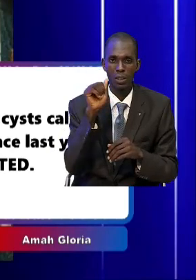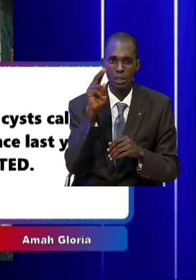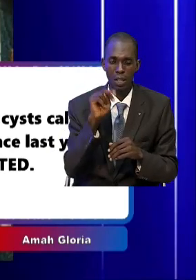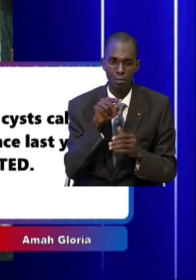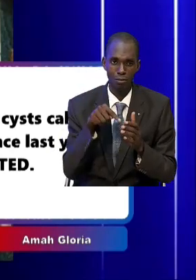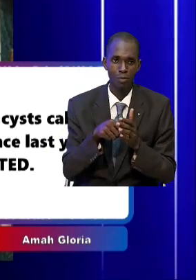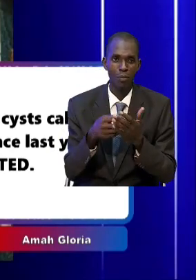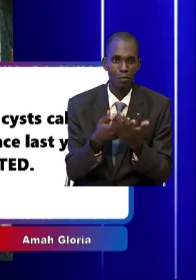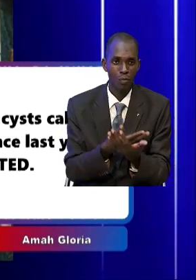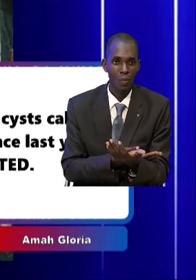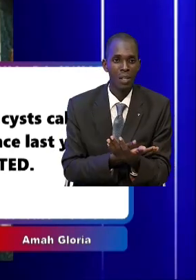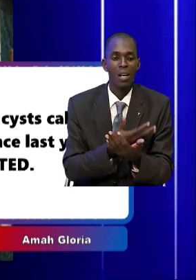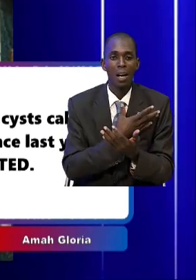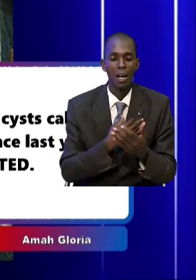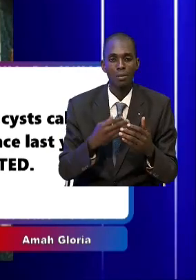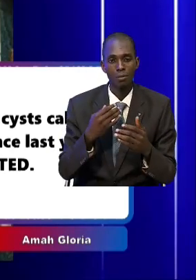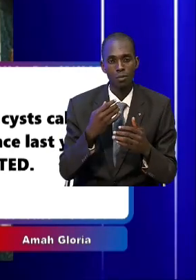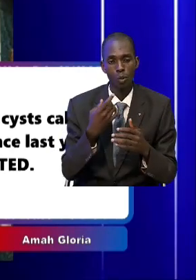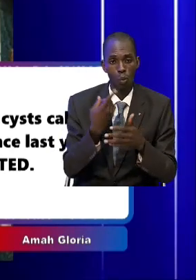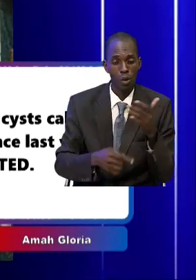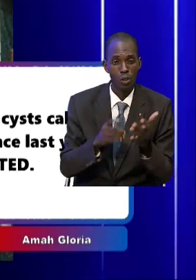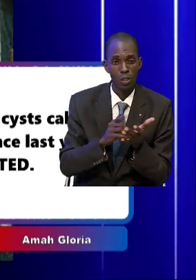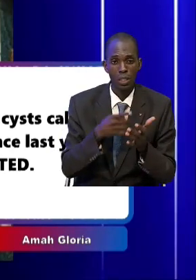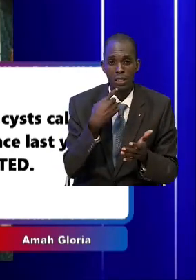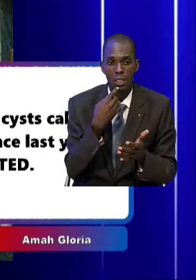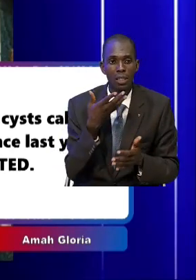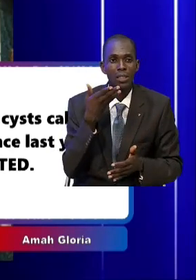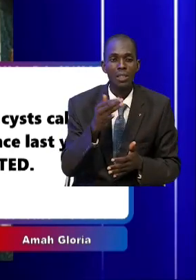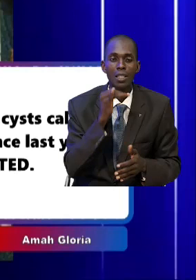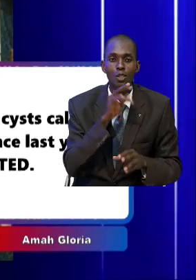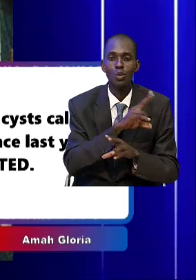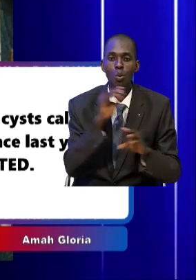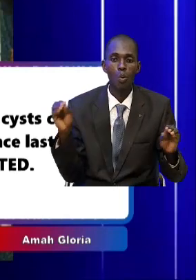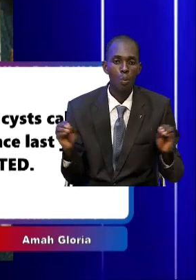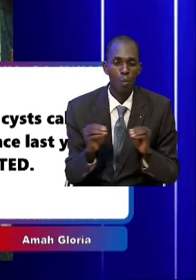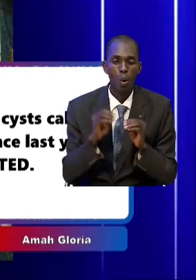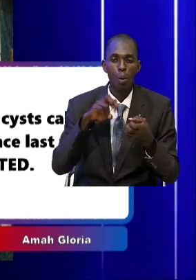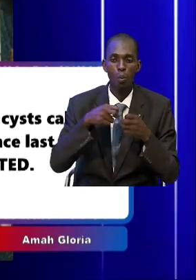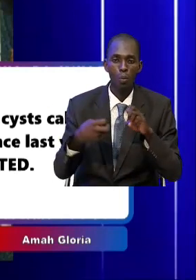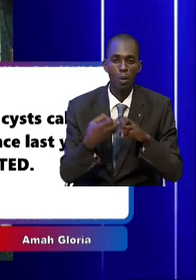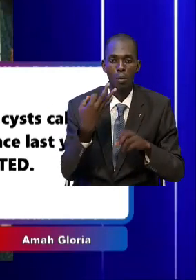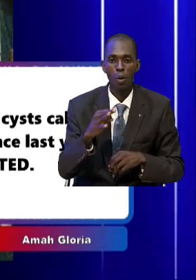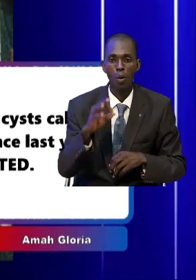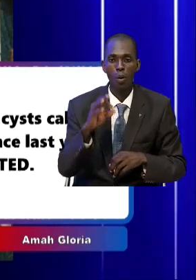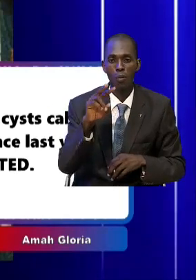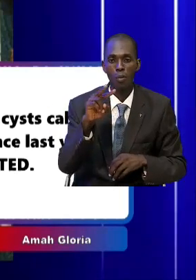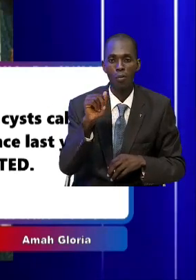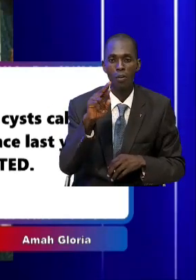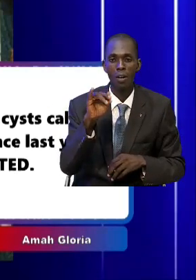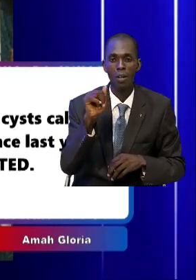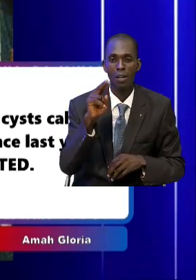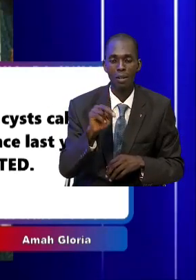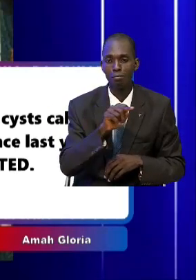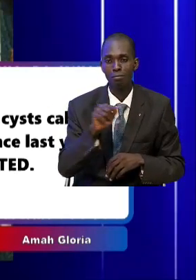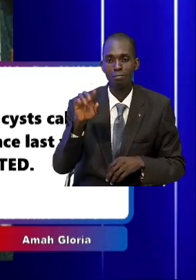She went back for the scan this morning to check, and according to the doctors, there is no